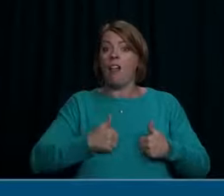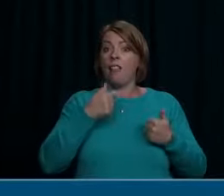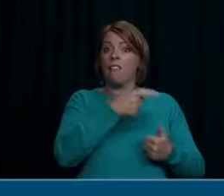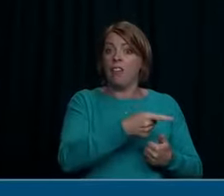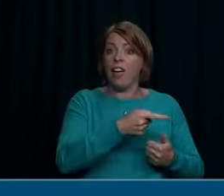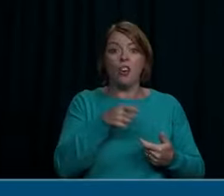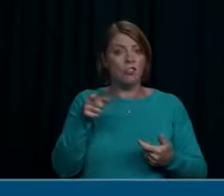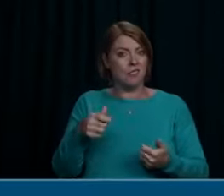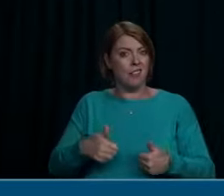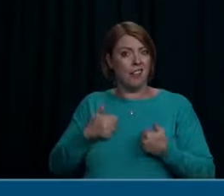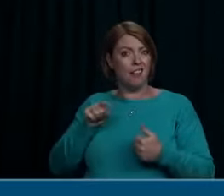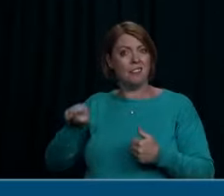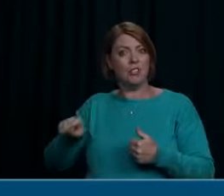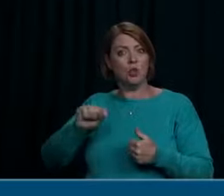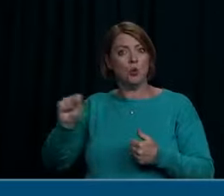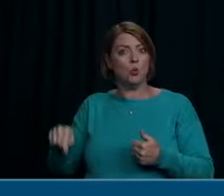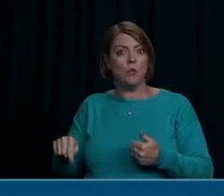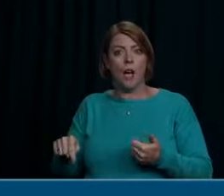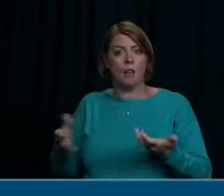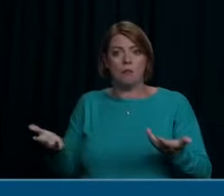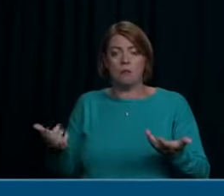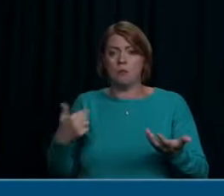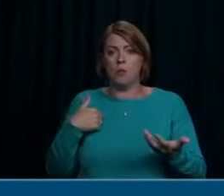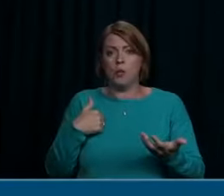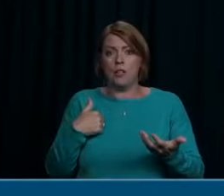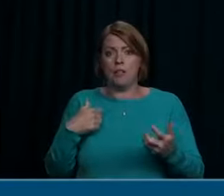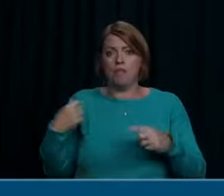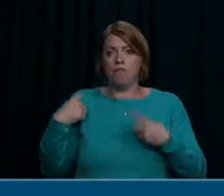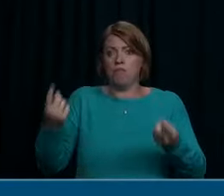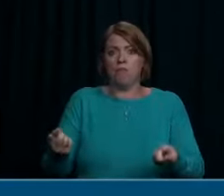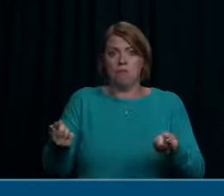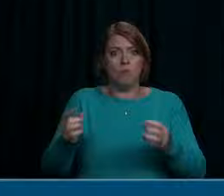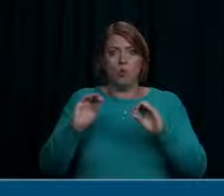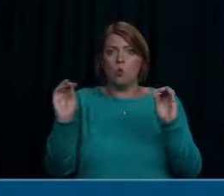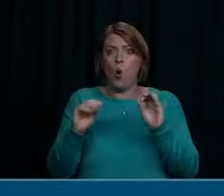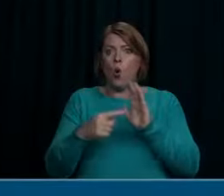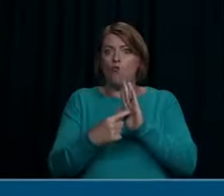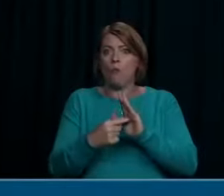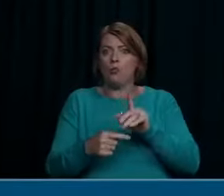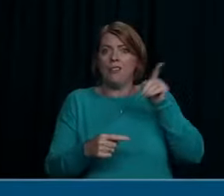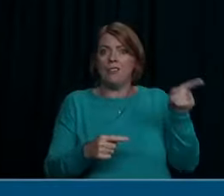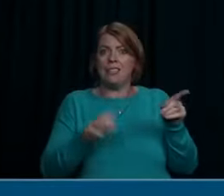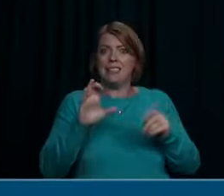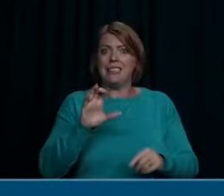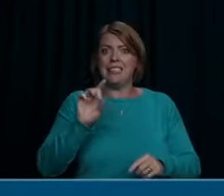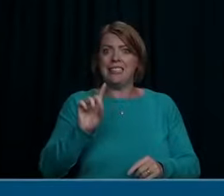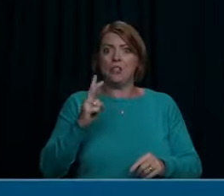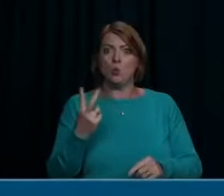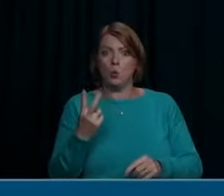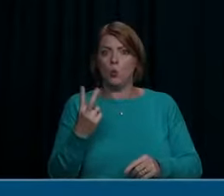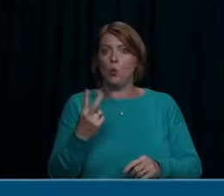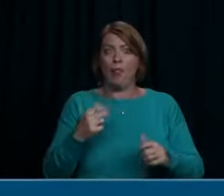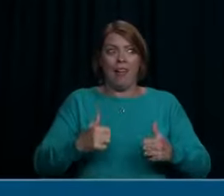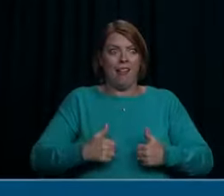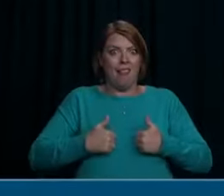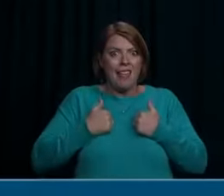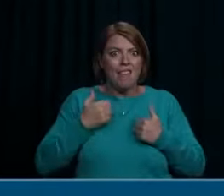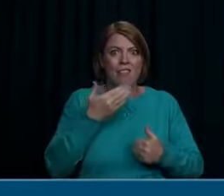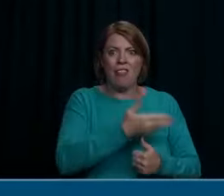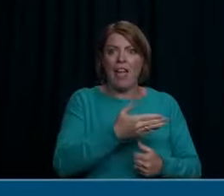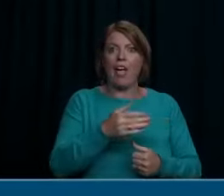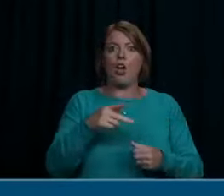Tucson. And we've not had a representative in CD2 that lived literally in Prescott or Prescott